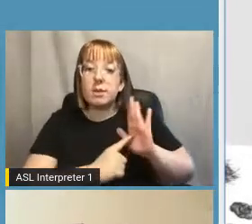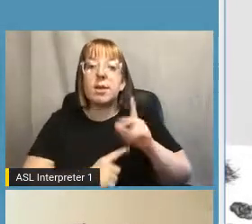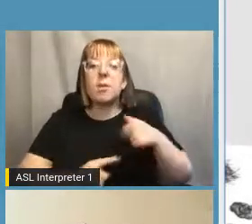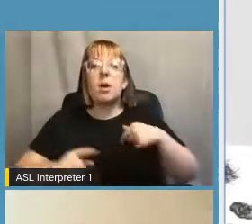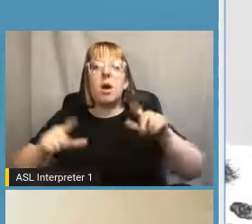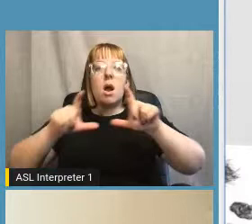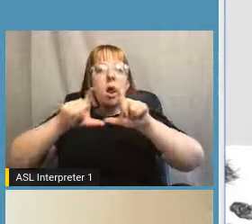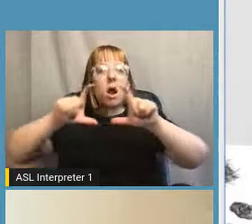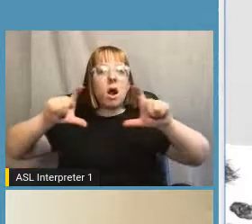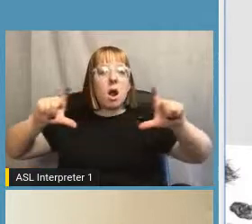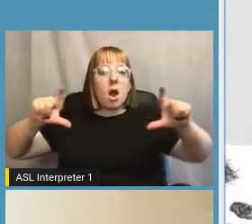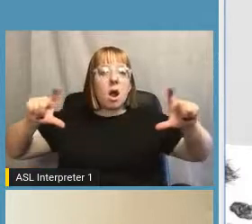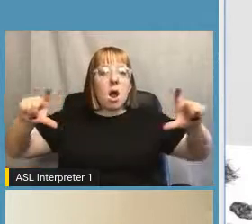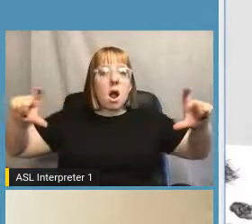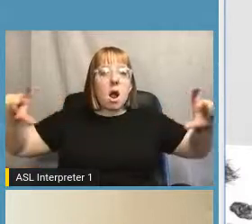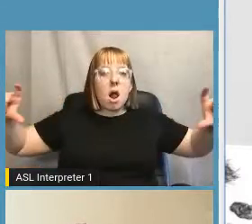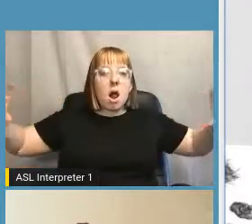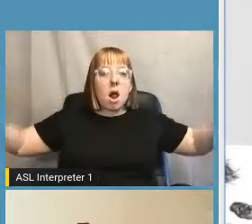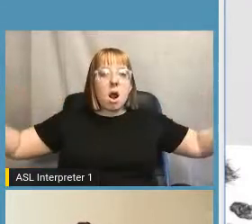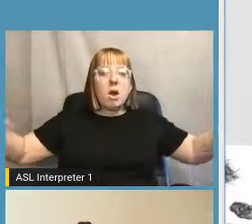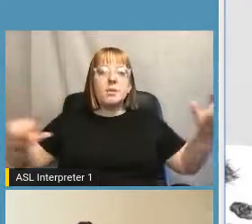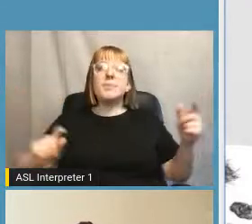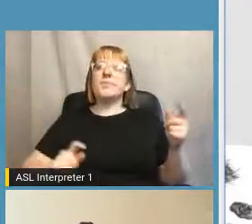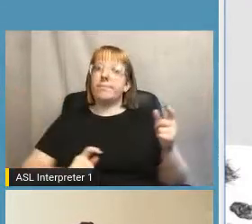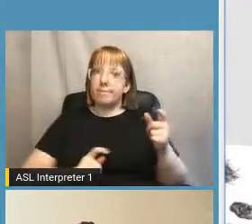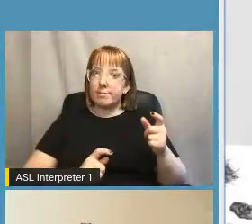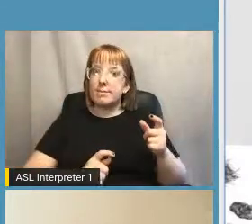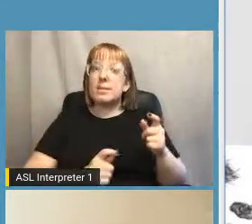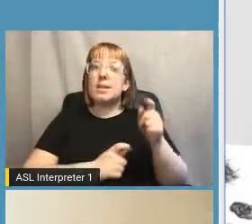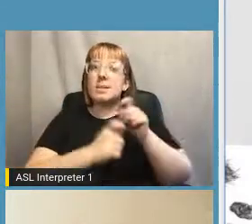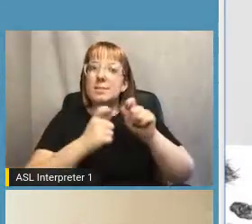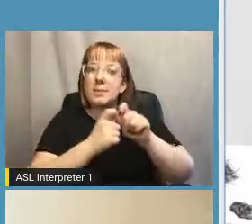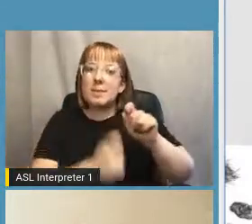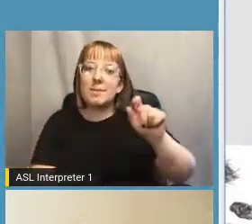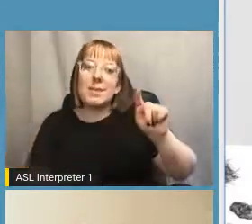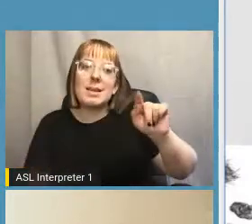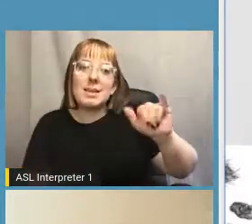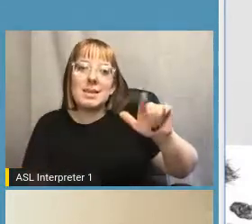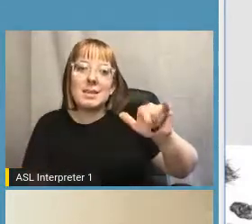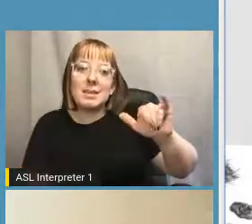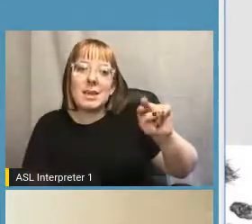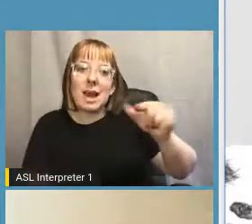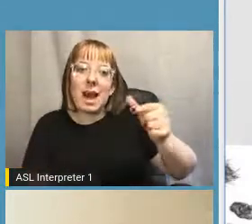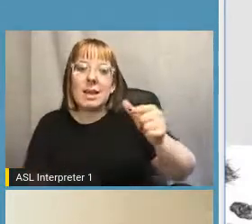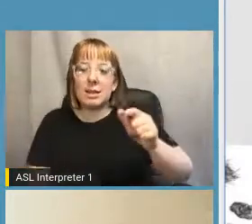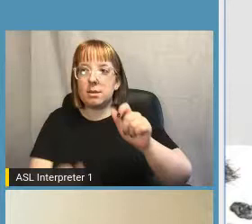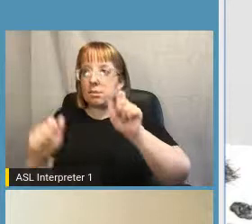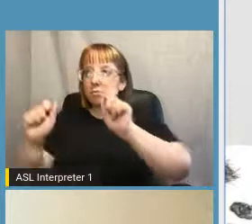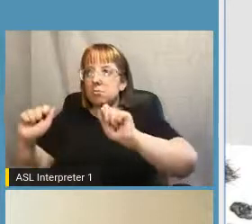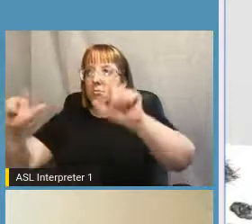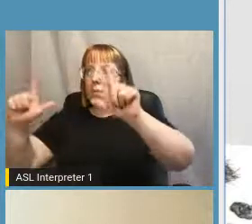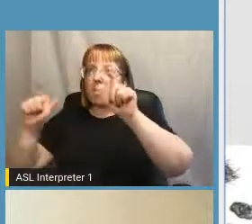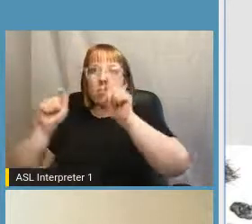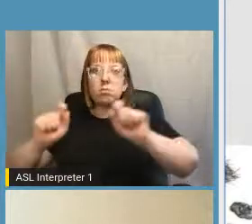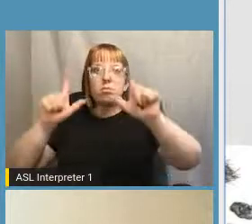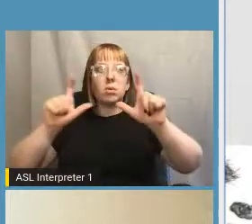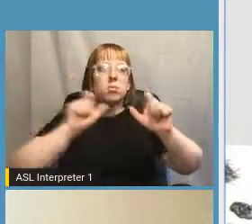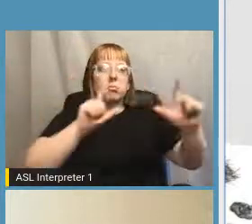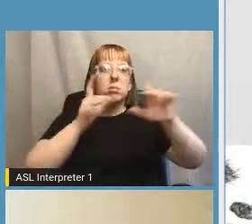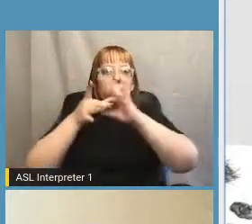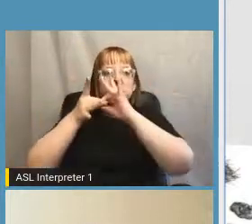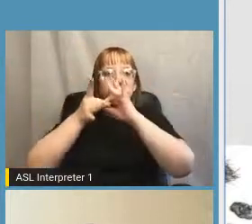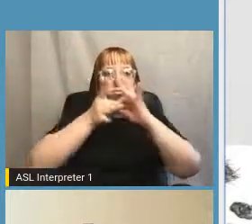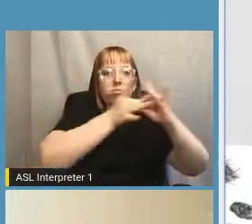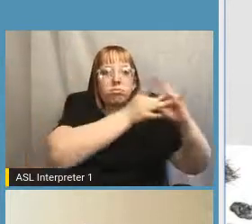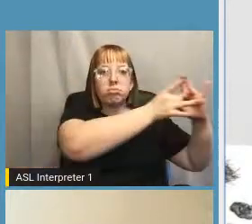or a long roll. So obviously there has to be some tiling involved. For some of them, there's also situations where you